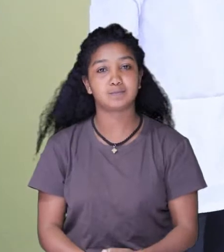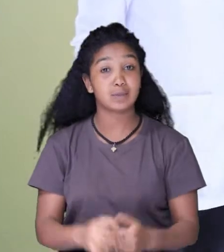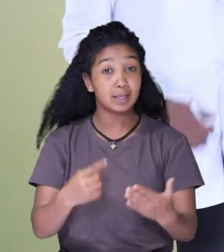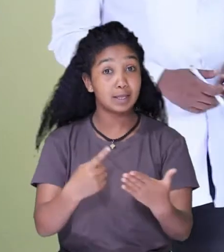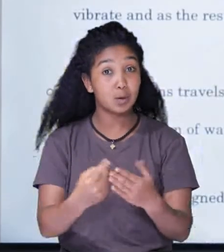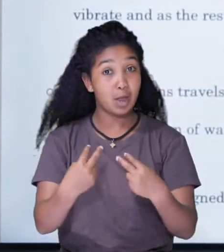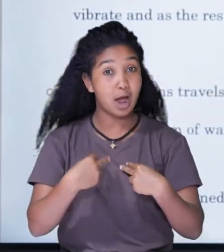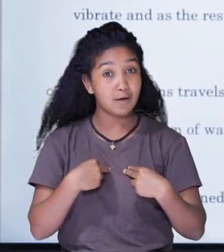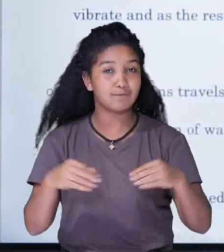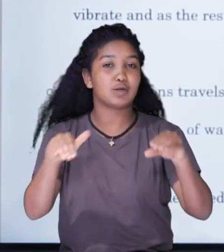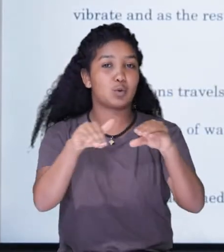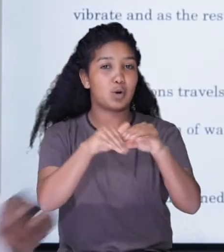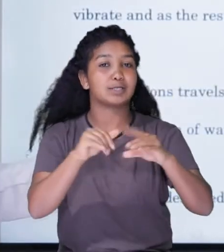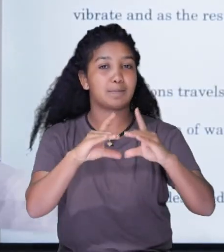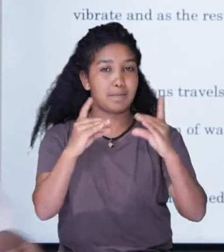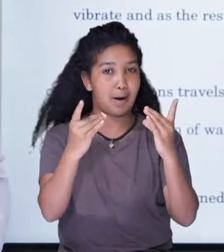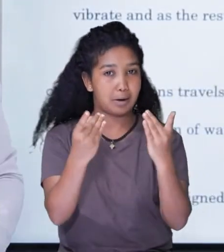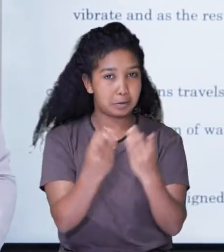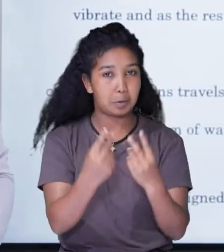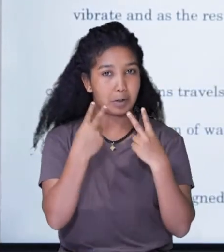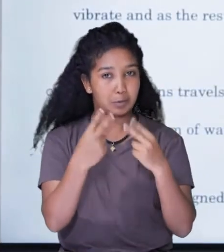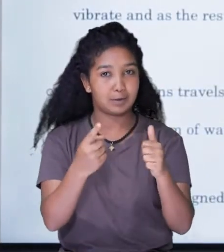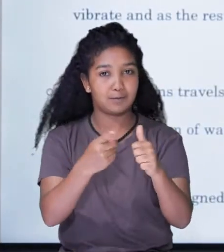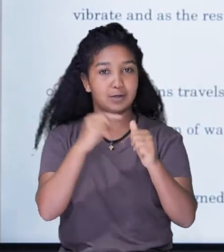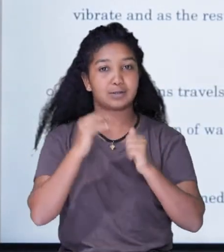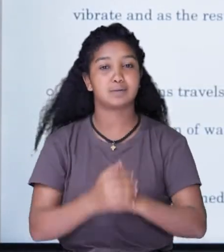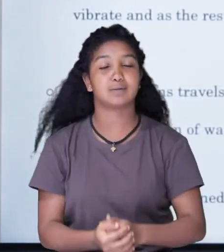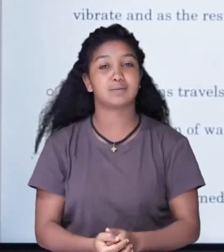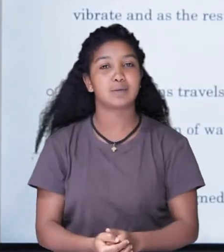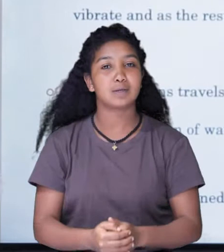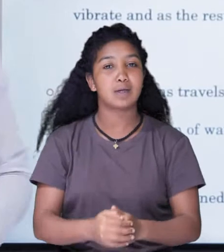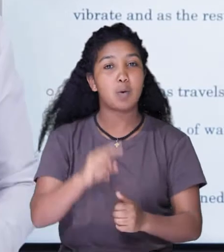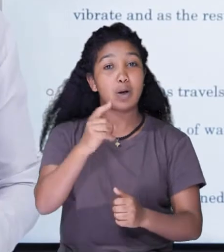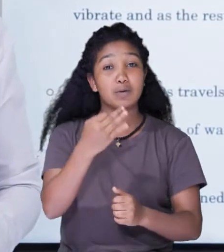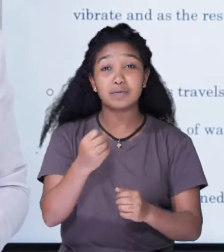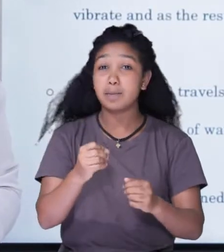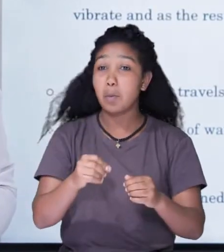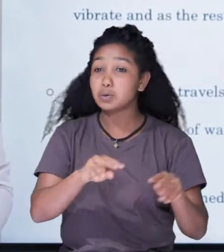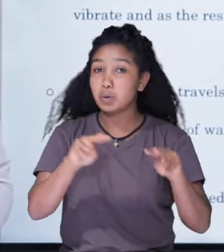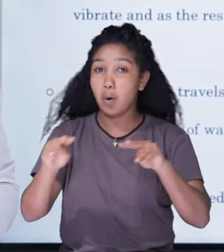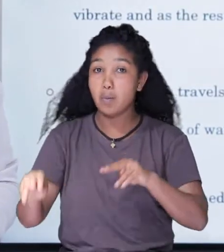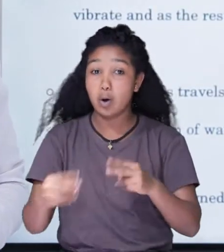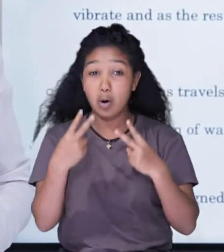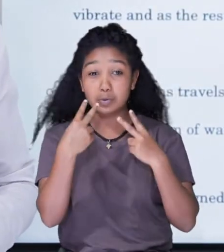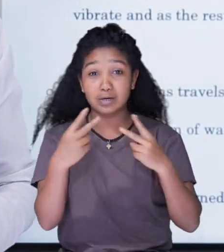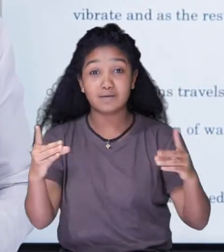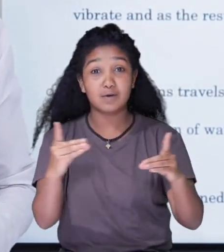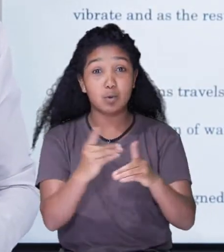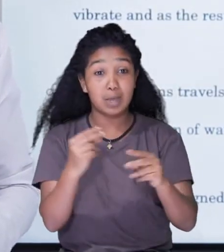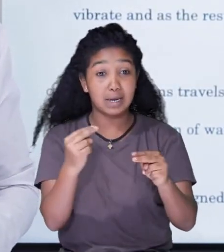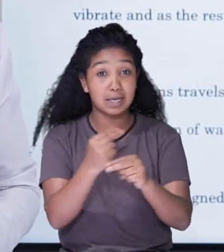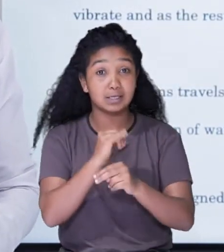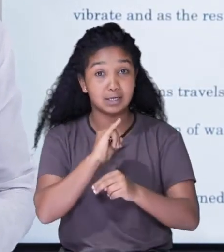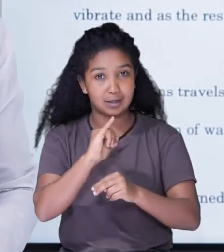Here we have introduction part. Let me see first. One of the most commonly observed phenomena in